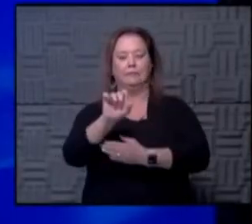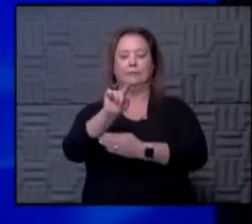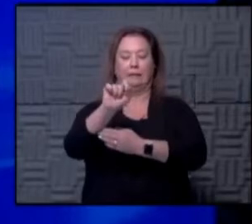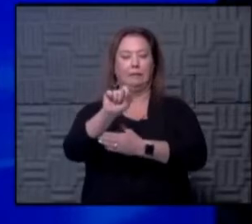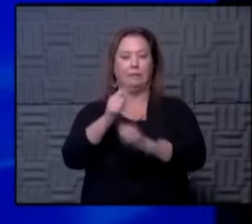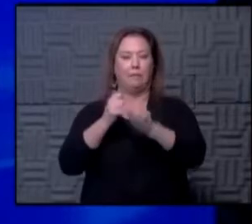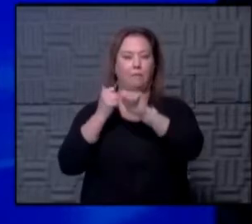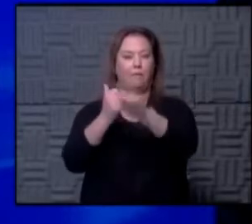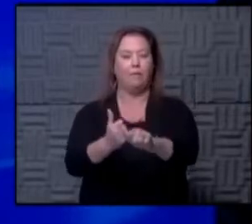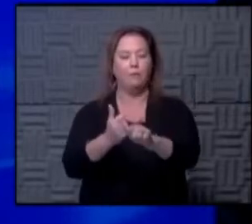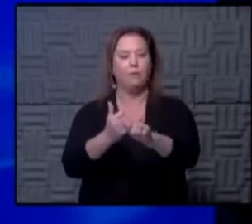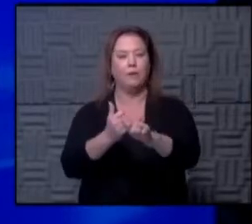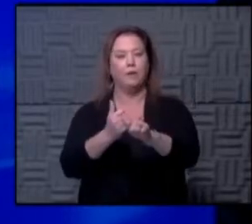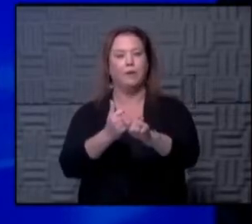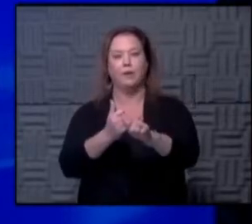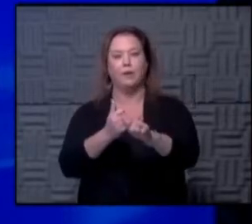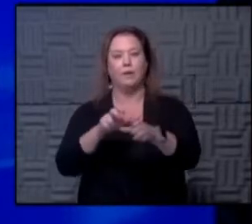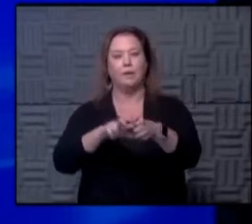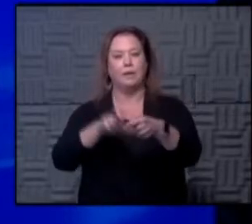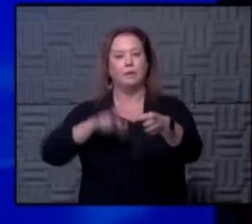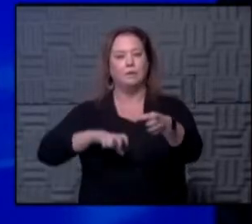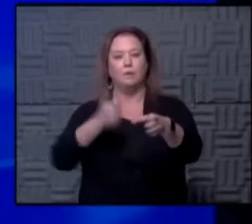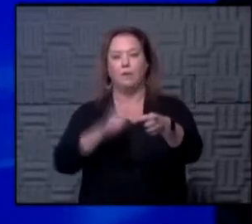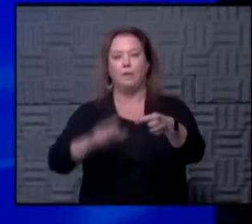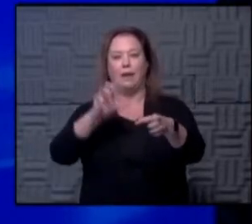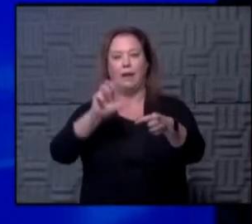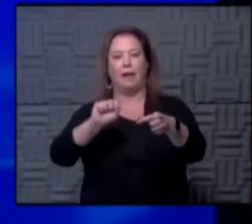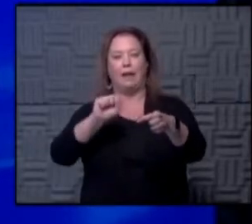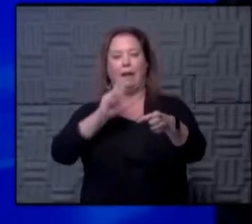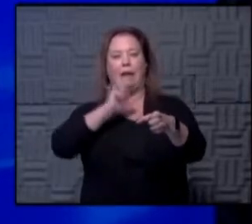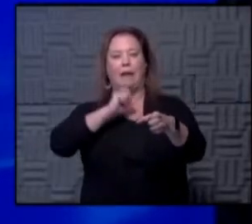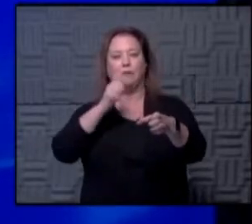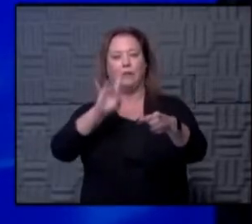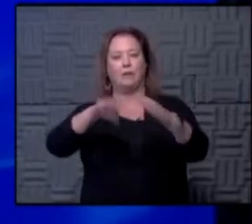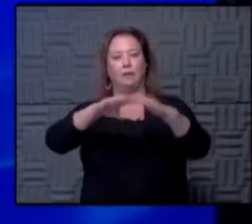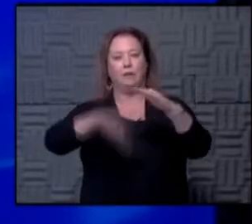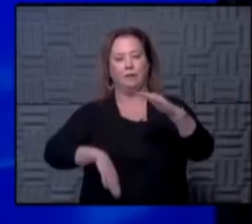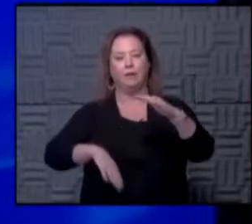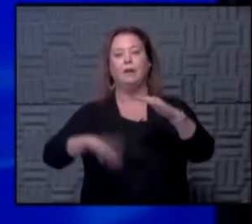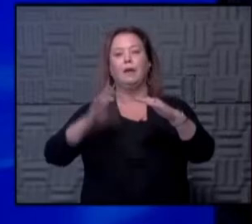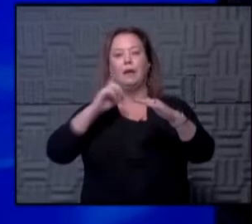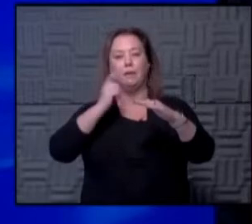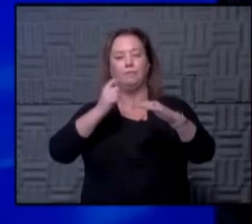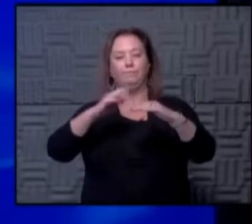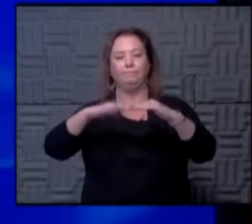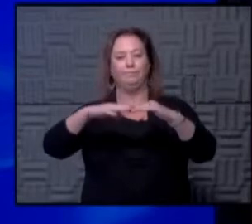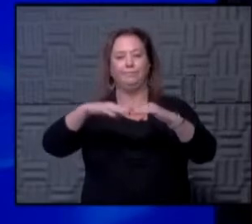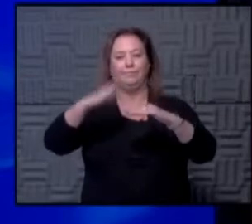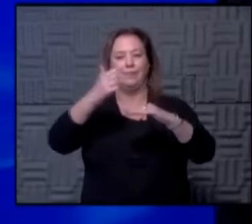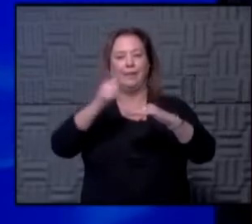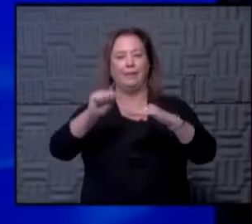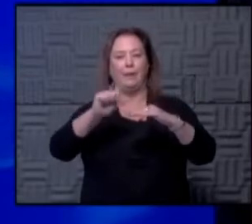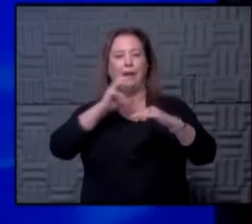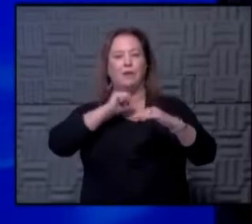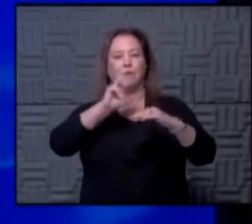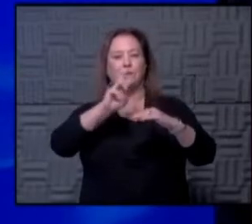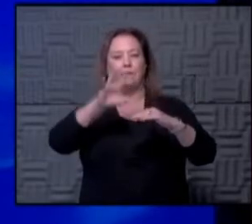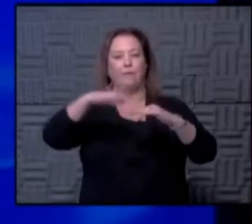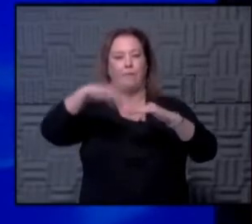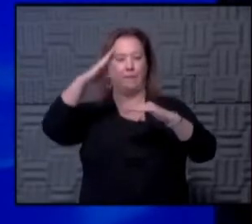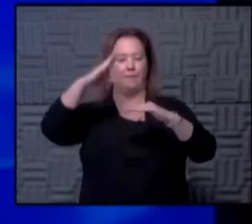based on excluded anyone under 18, excluded those over 65 in most cases, and those with chronic